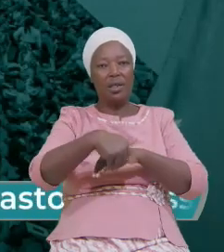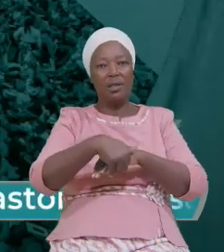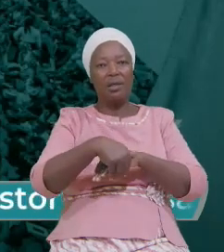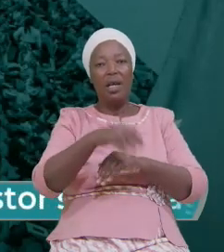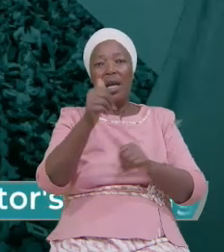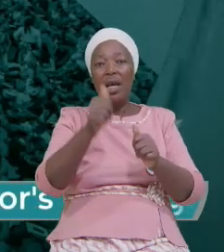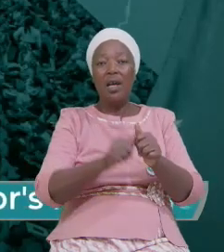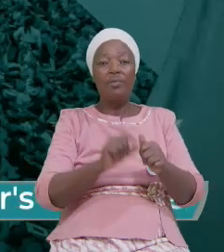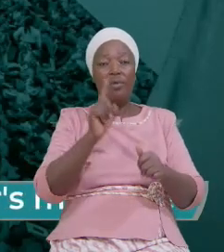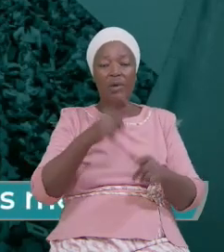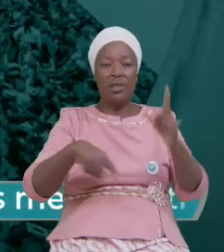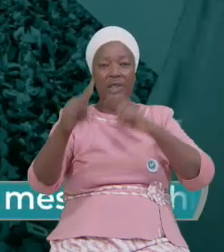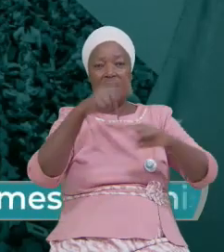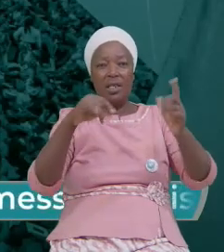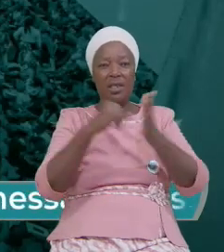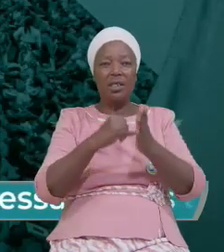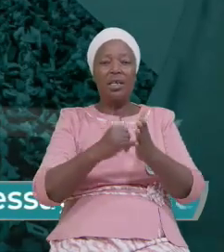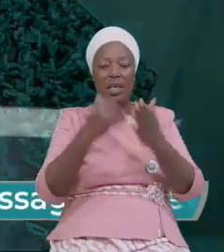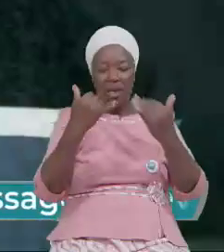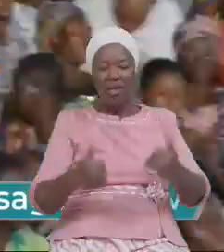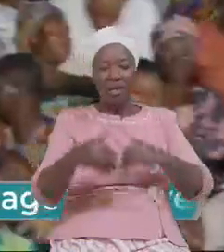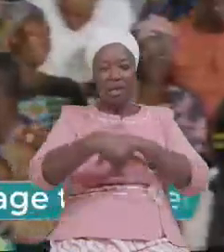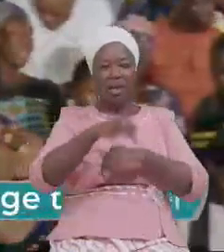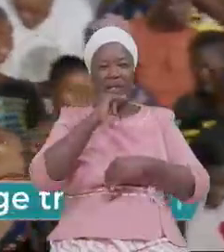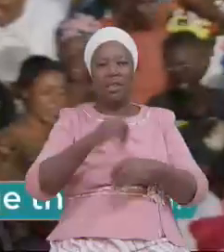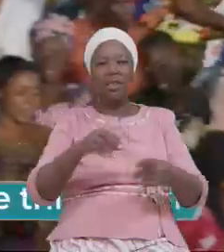Everybody say, tonight is a special night for me.